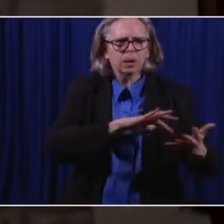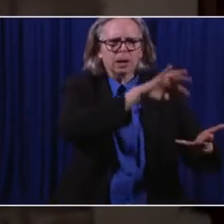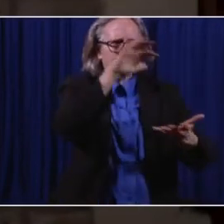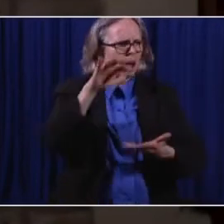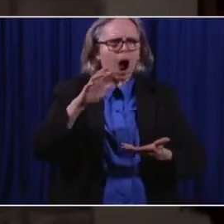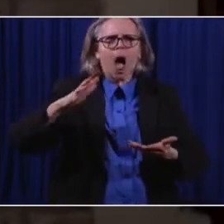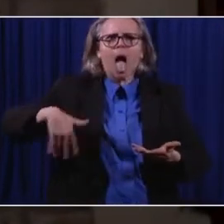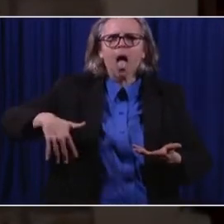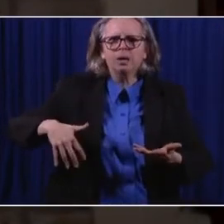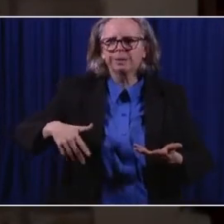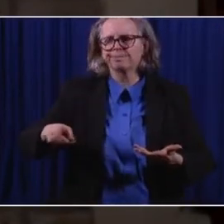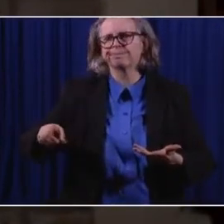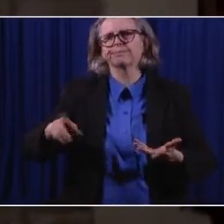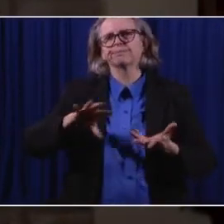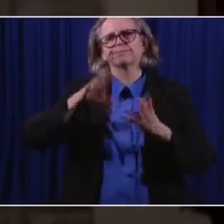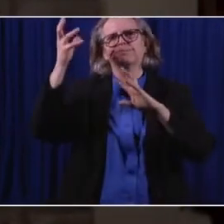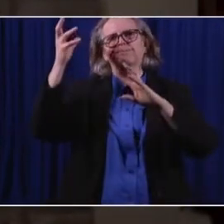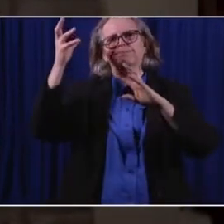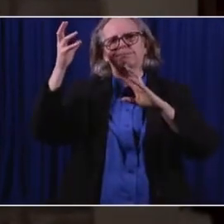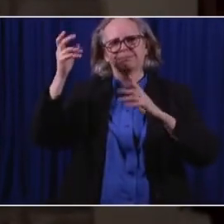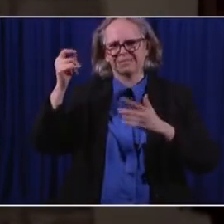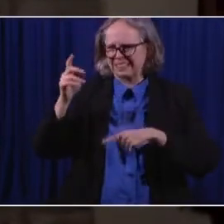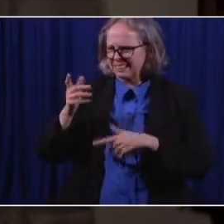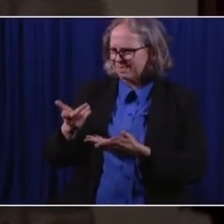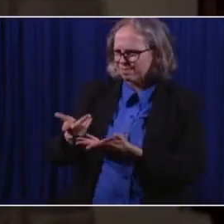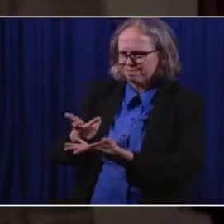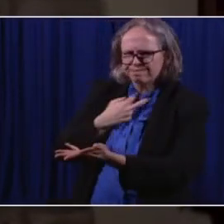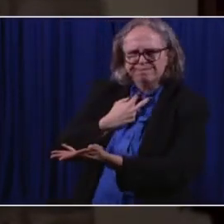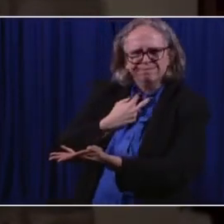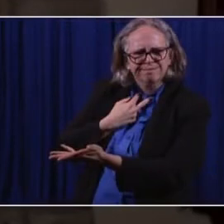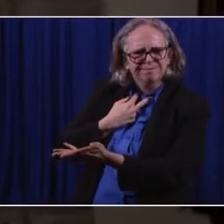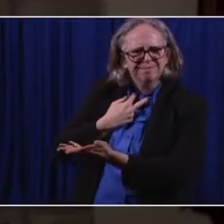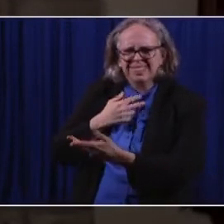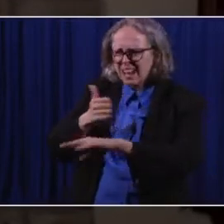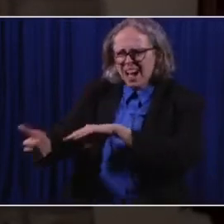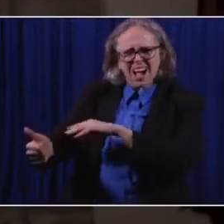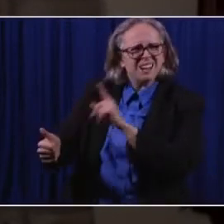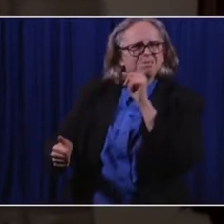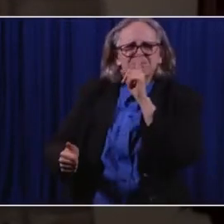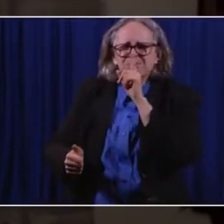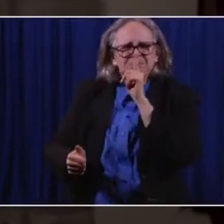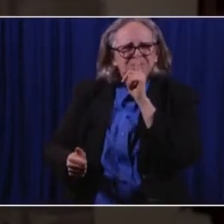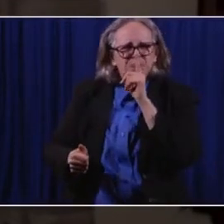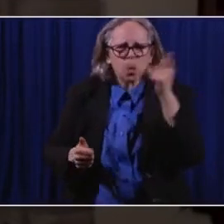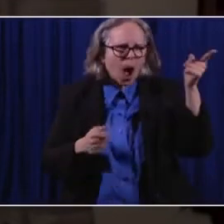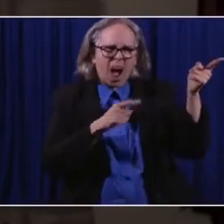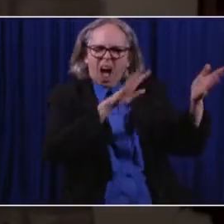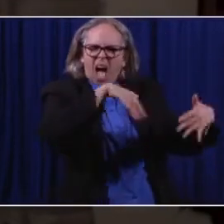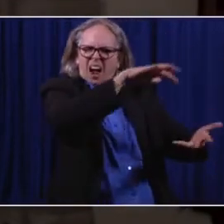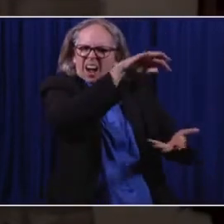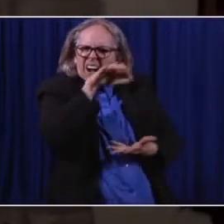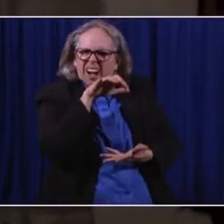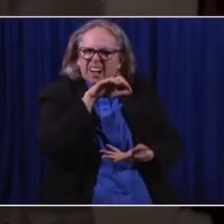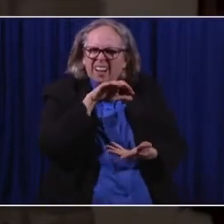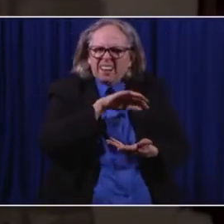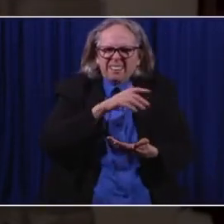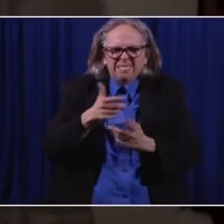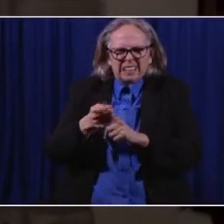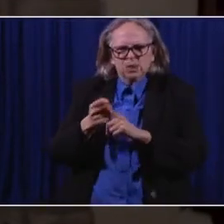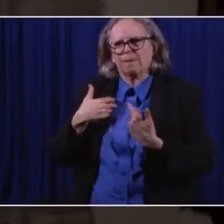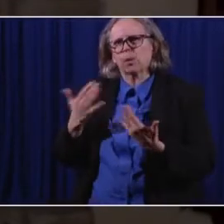we don't control that. They don't control that, but the vaccine doesn't get there. It gets there the next day. Then they've got to scramble and redo that. I